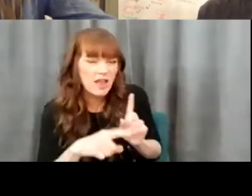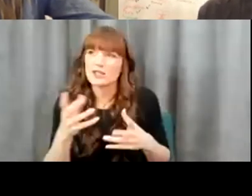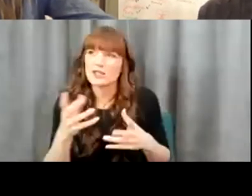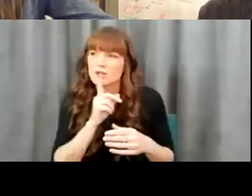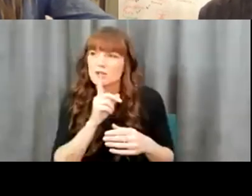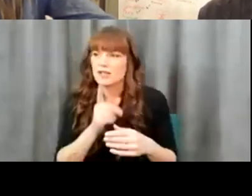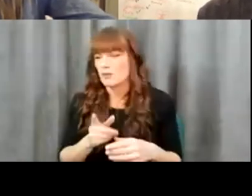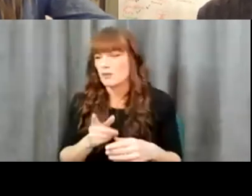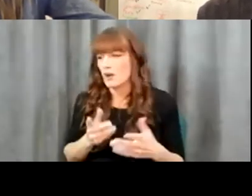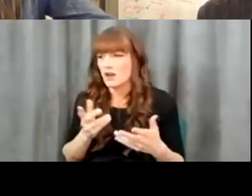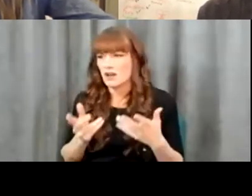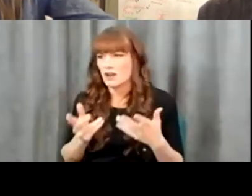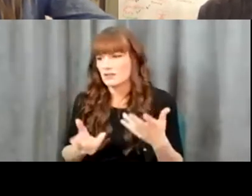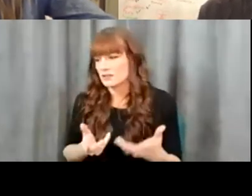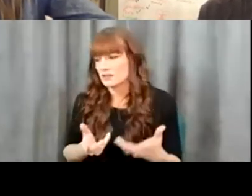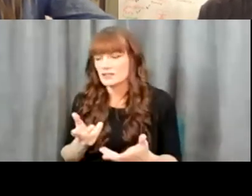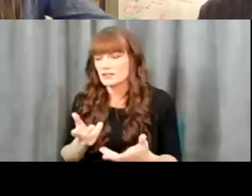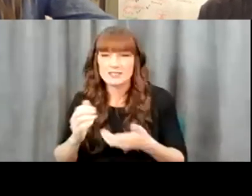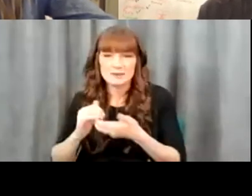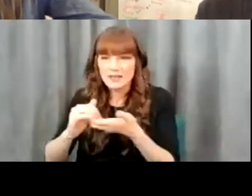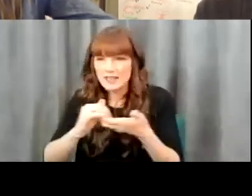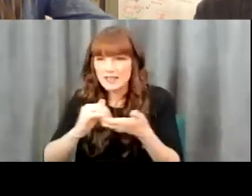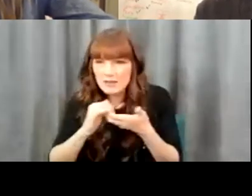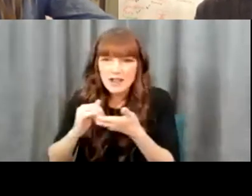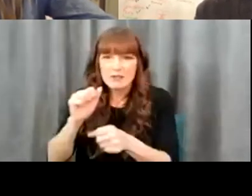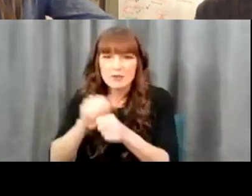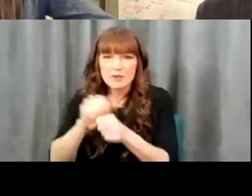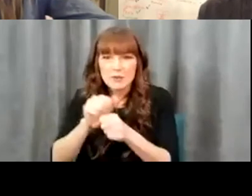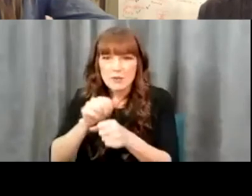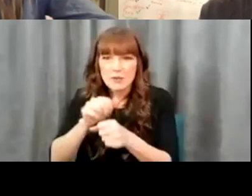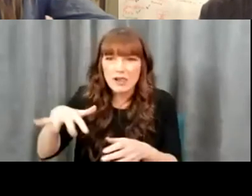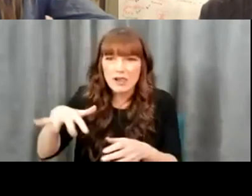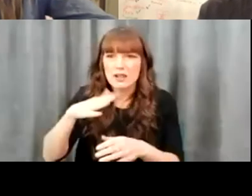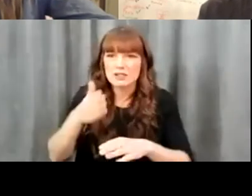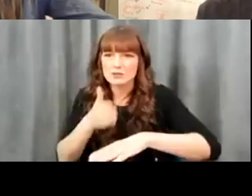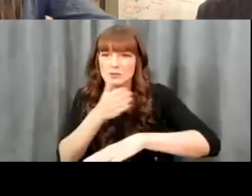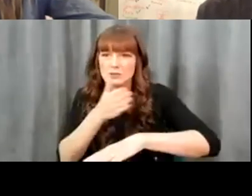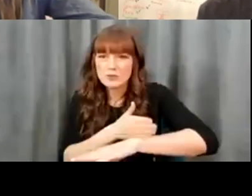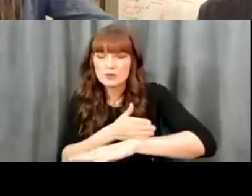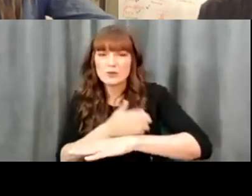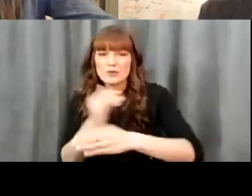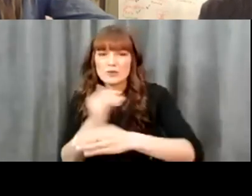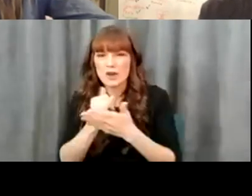be in a collaborative space to better the art, then